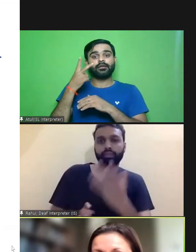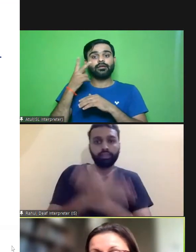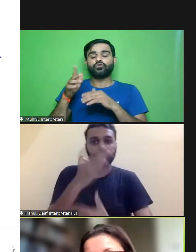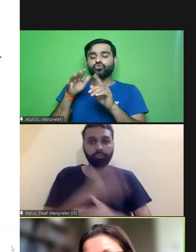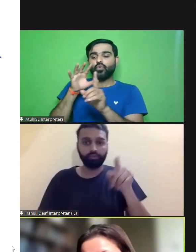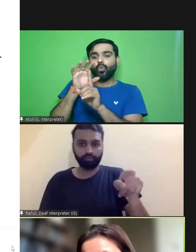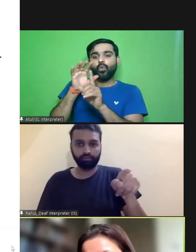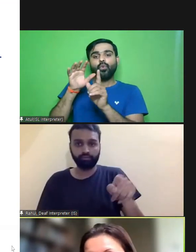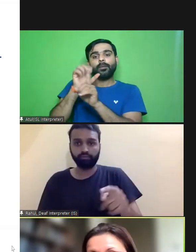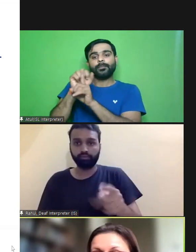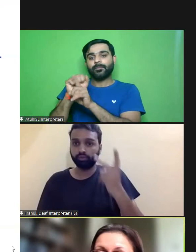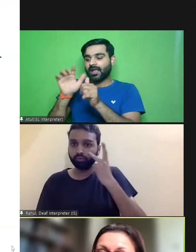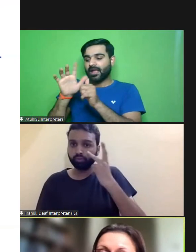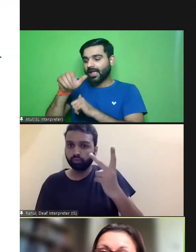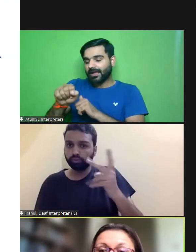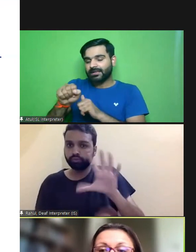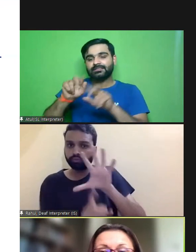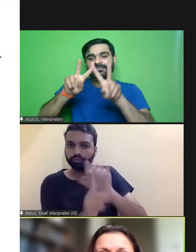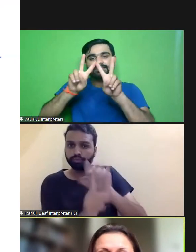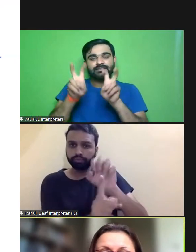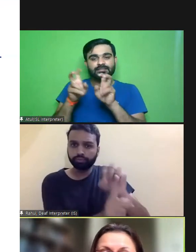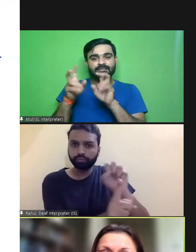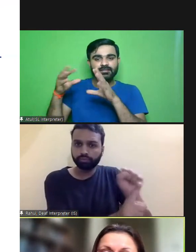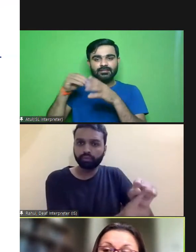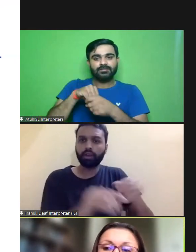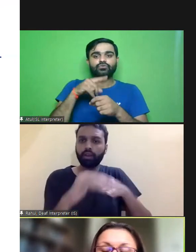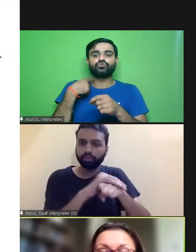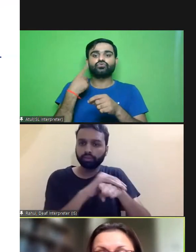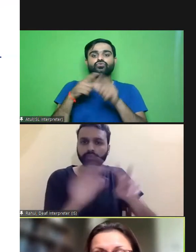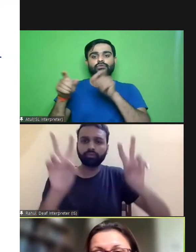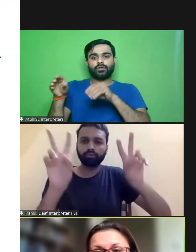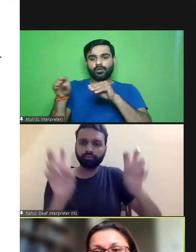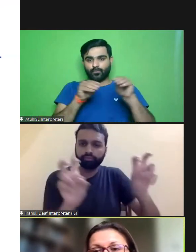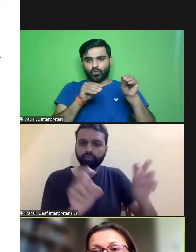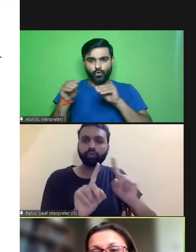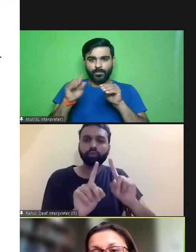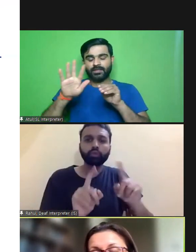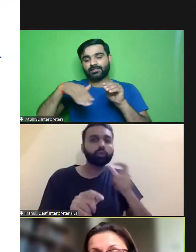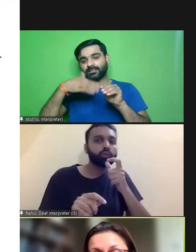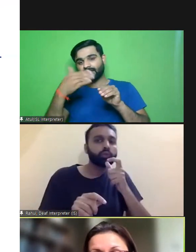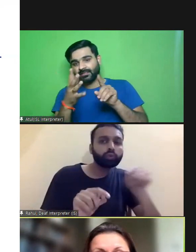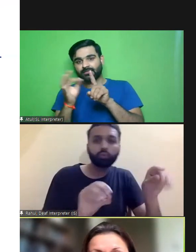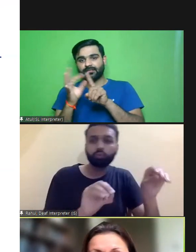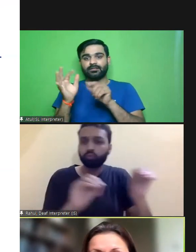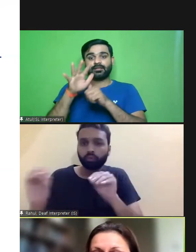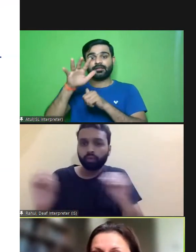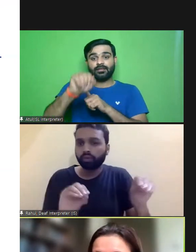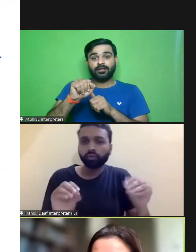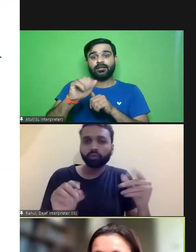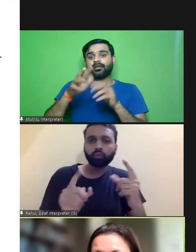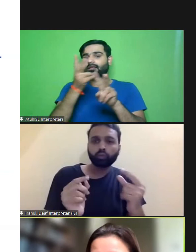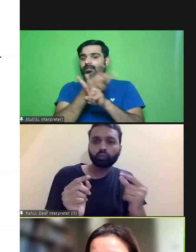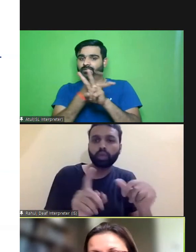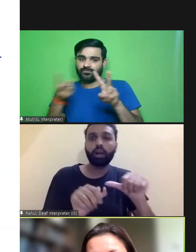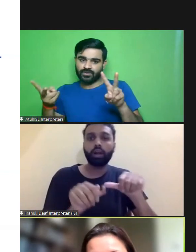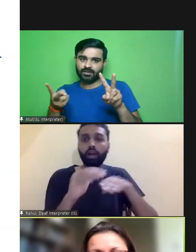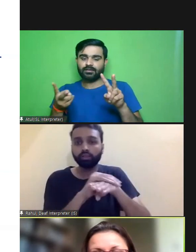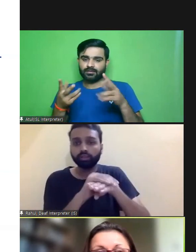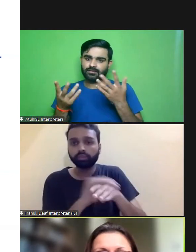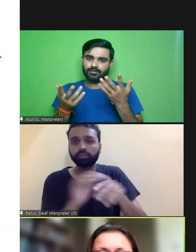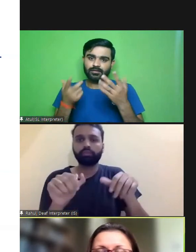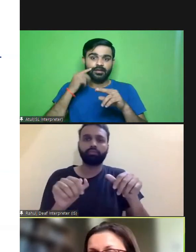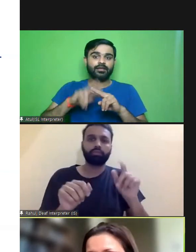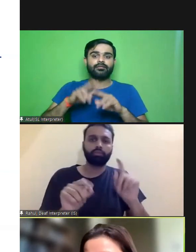capturing access, for example, not only to water, but what is the accessibility to have access to that water? Is is